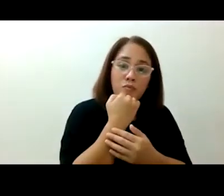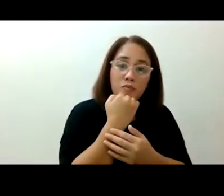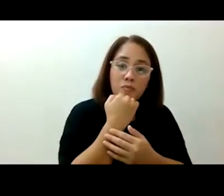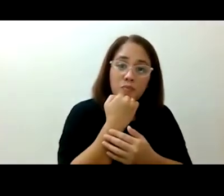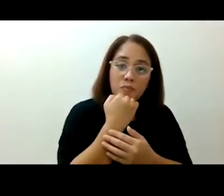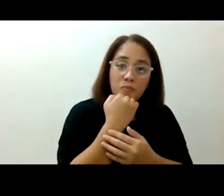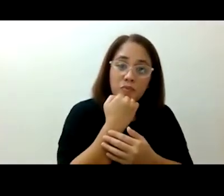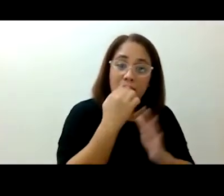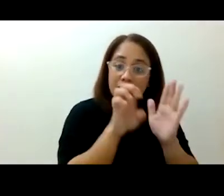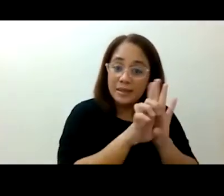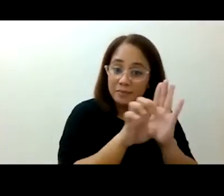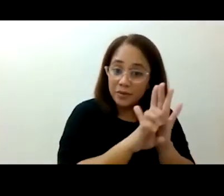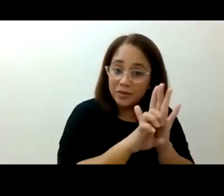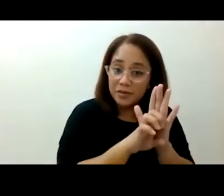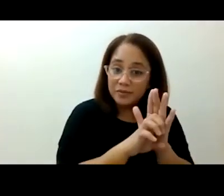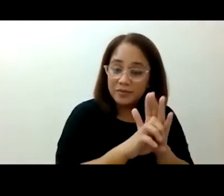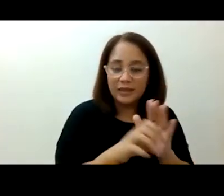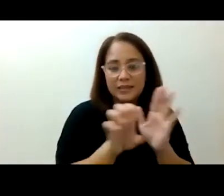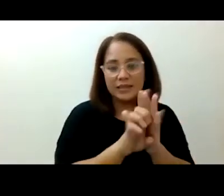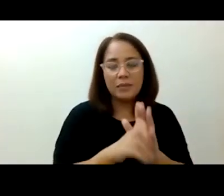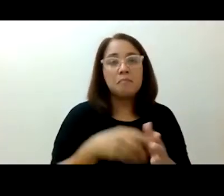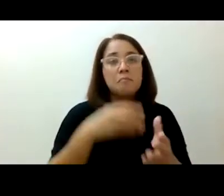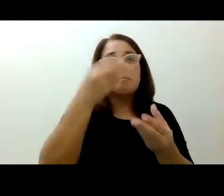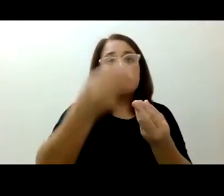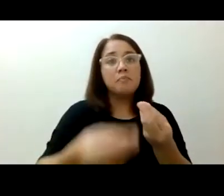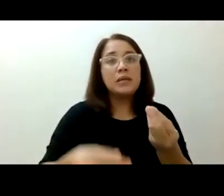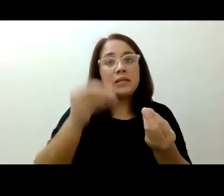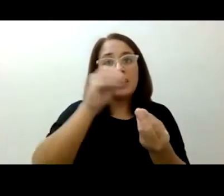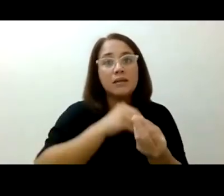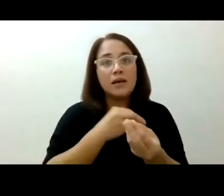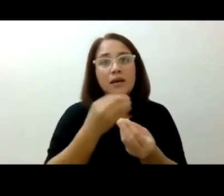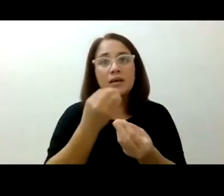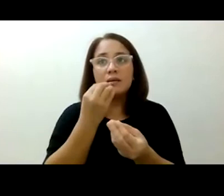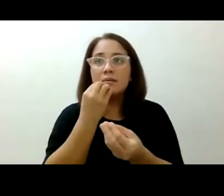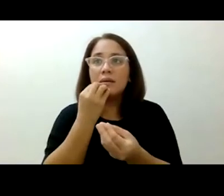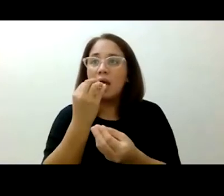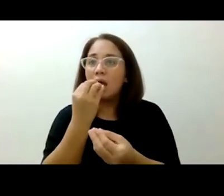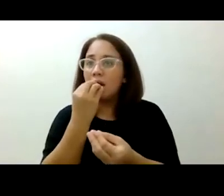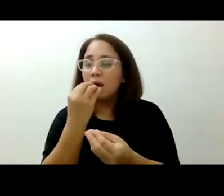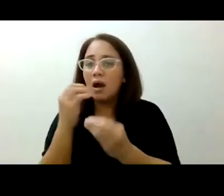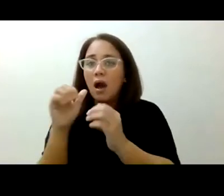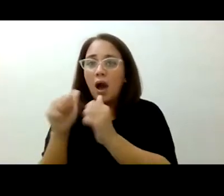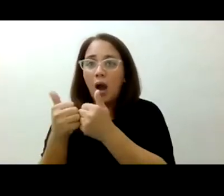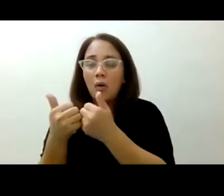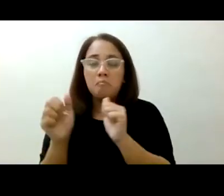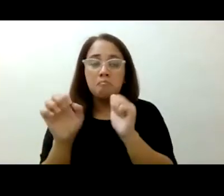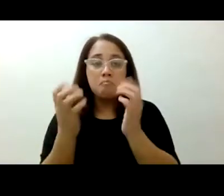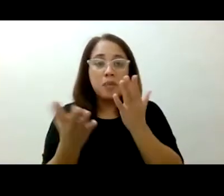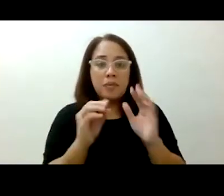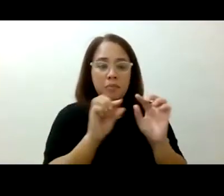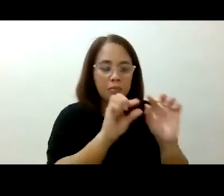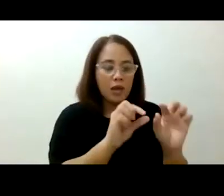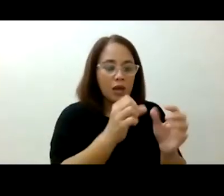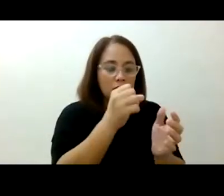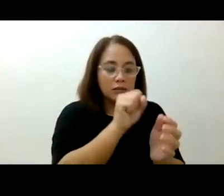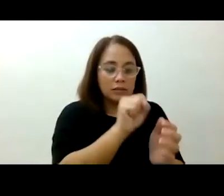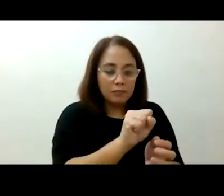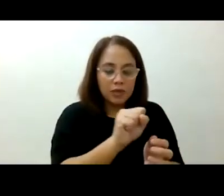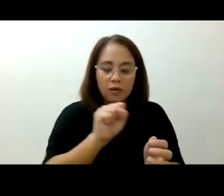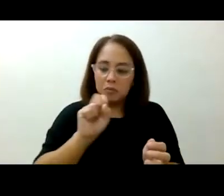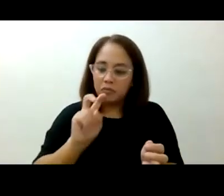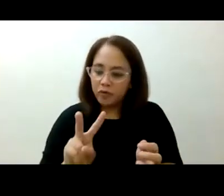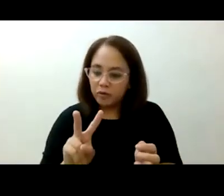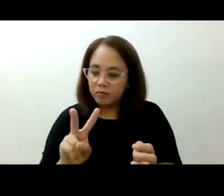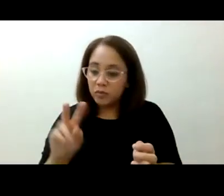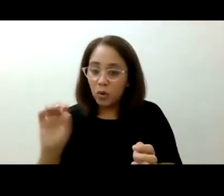examples. So like bananas eat how, and I may label it subject, verb,